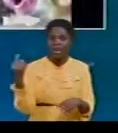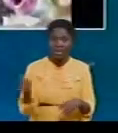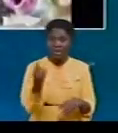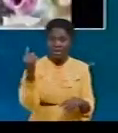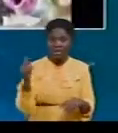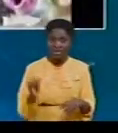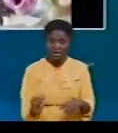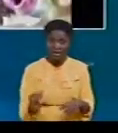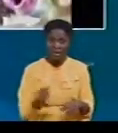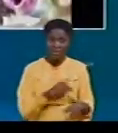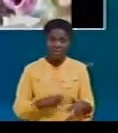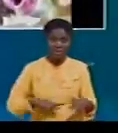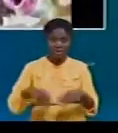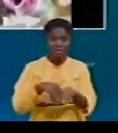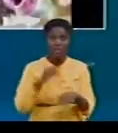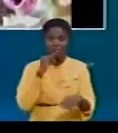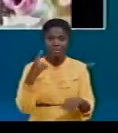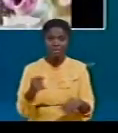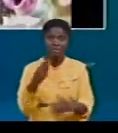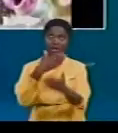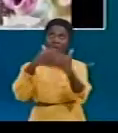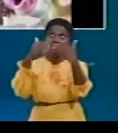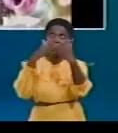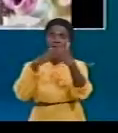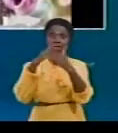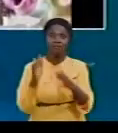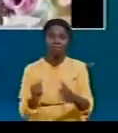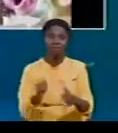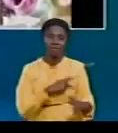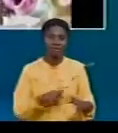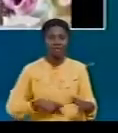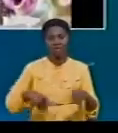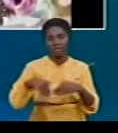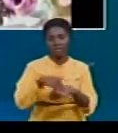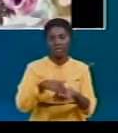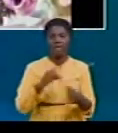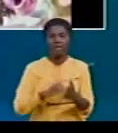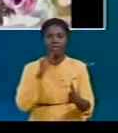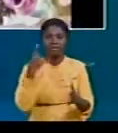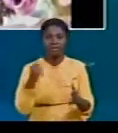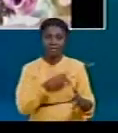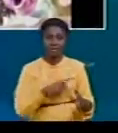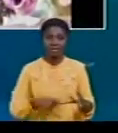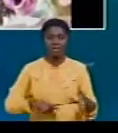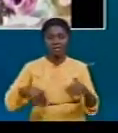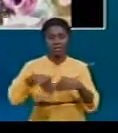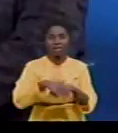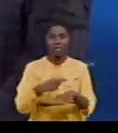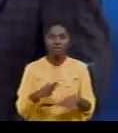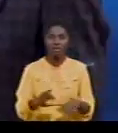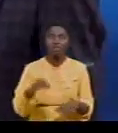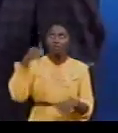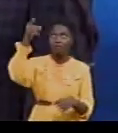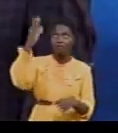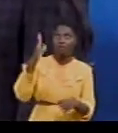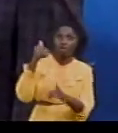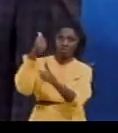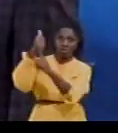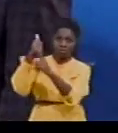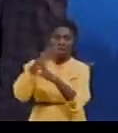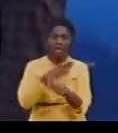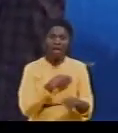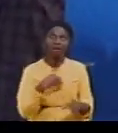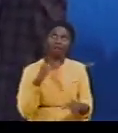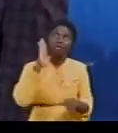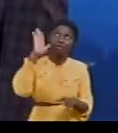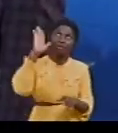heavenly kingdom. The eternal kingdom is the kingdom of God himself, and his